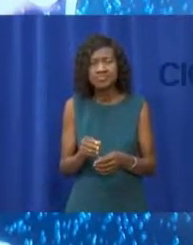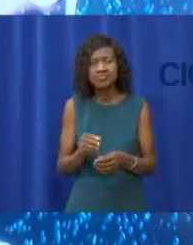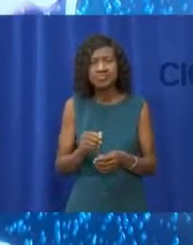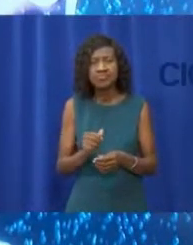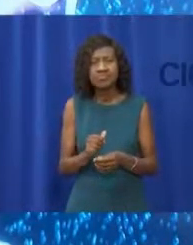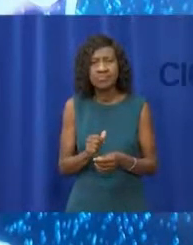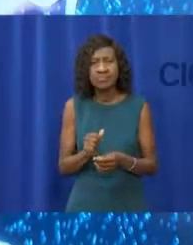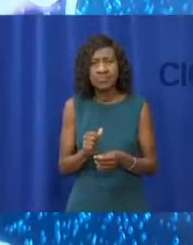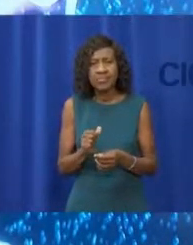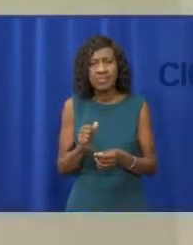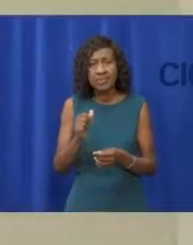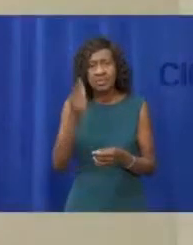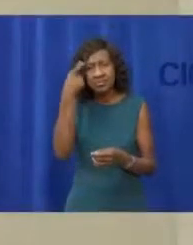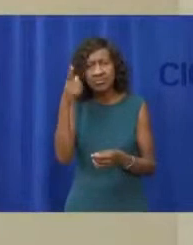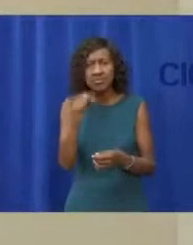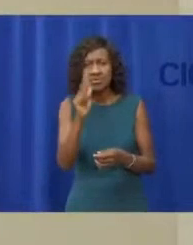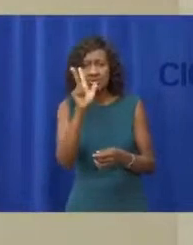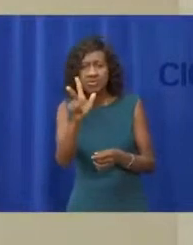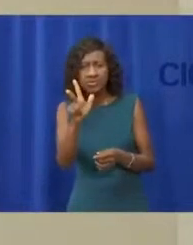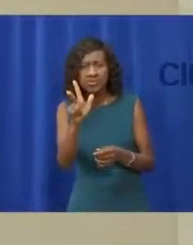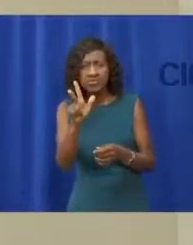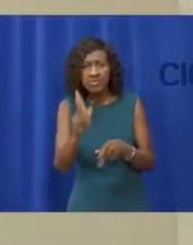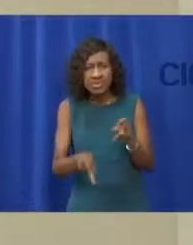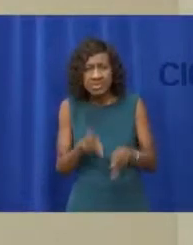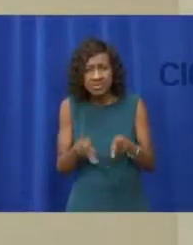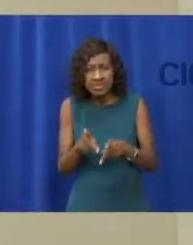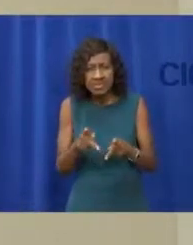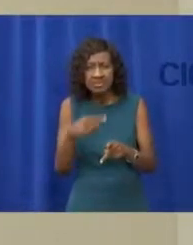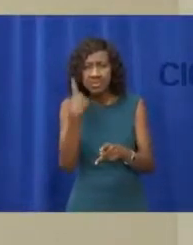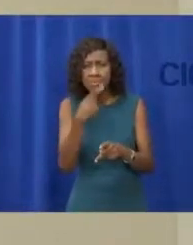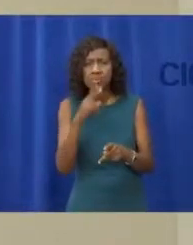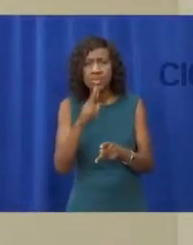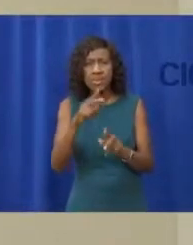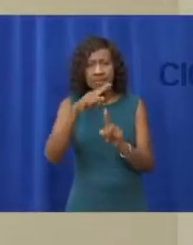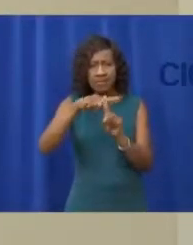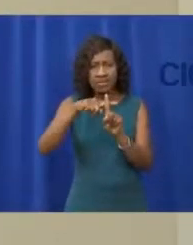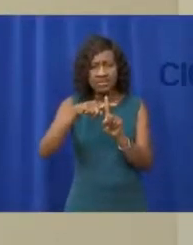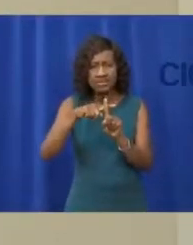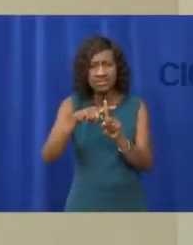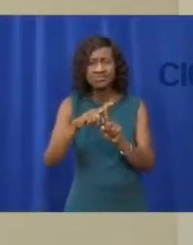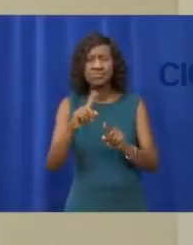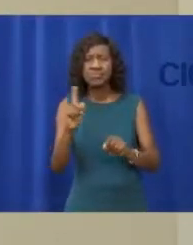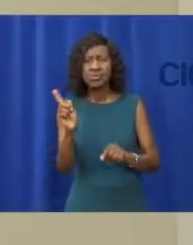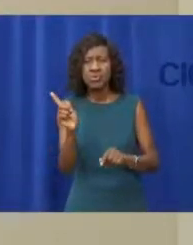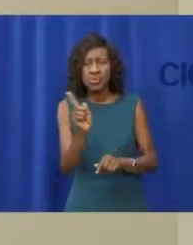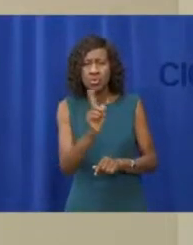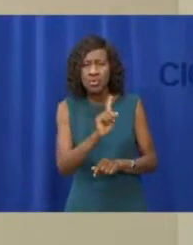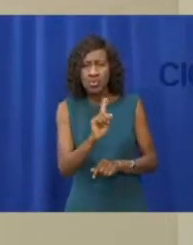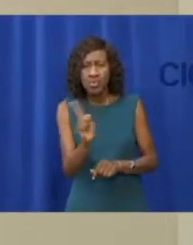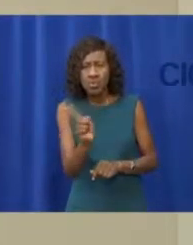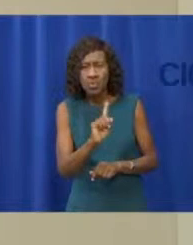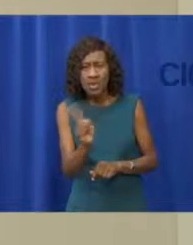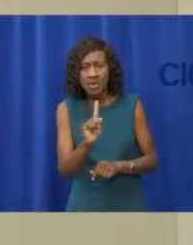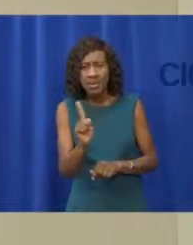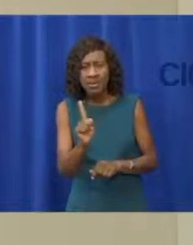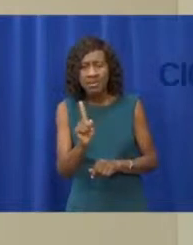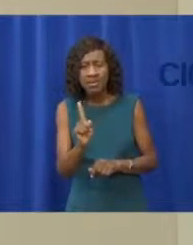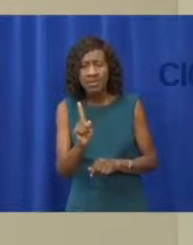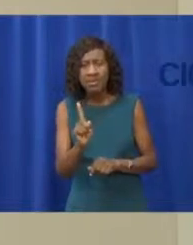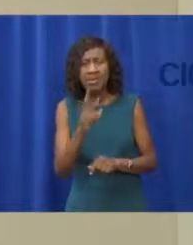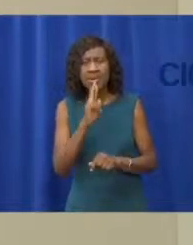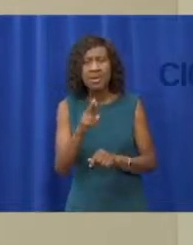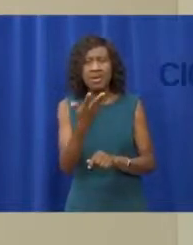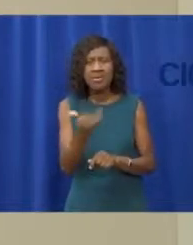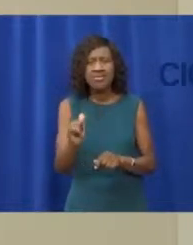to these 3 cases, can you share any information in terms of the place, districts that they may be